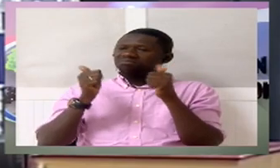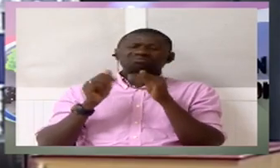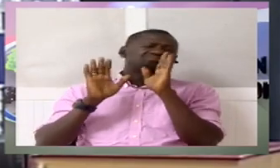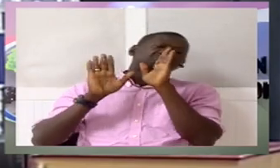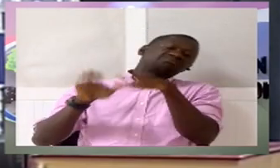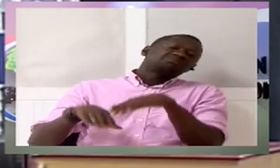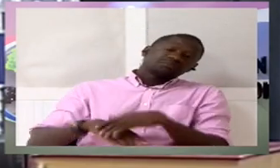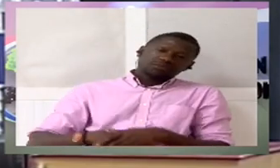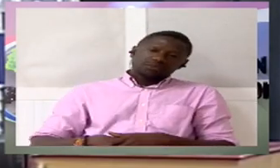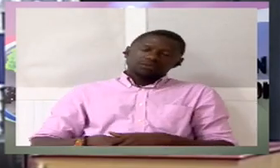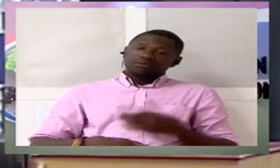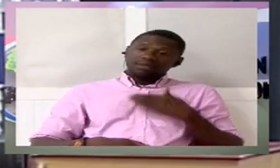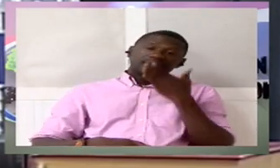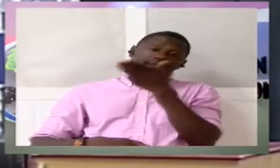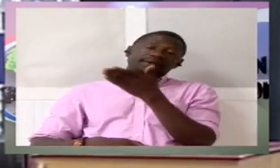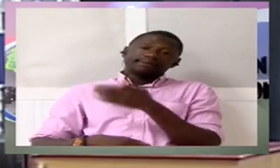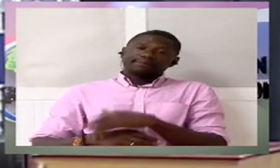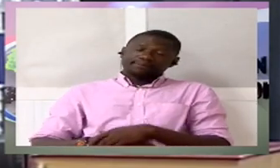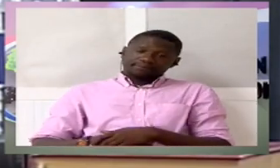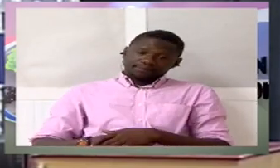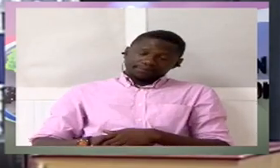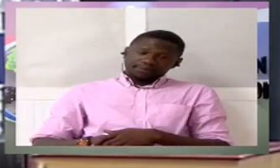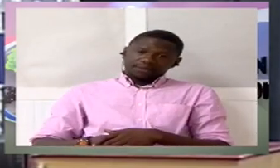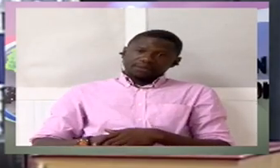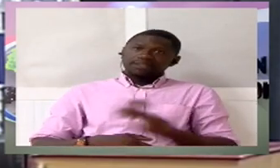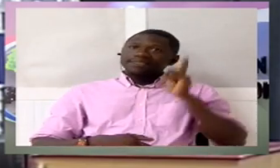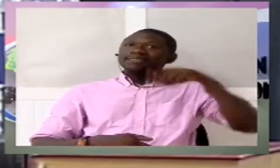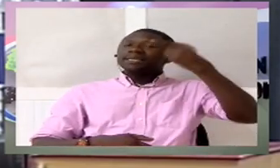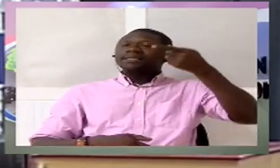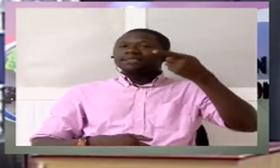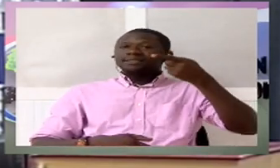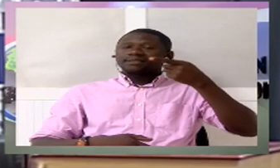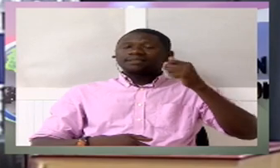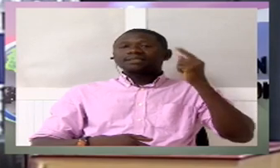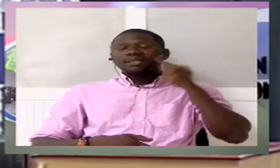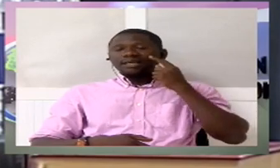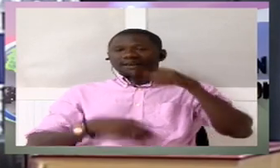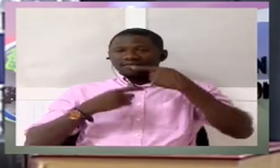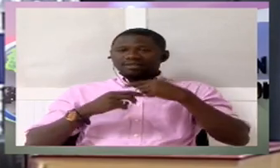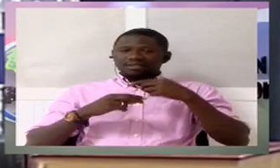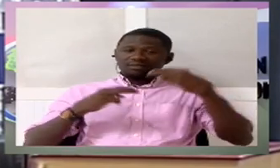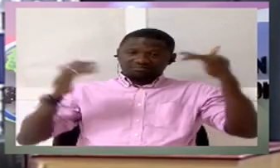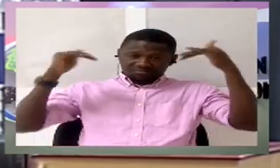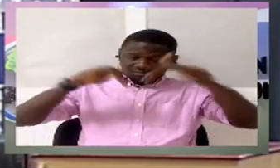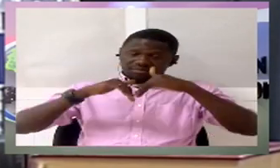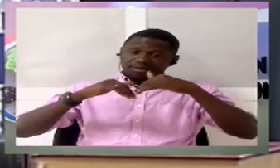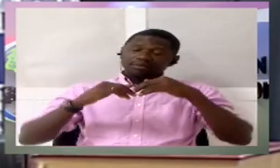not insist. Beje, I was there. The following day, after the banquet. After the banquet, the following